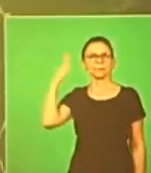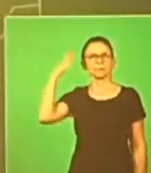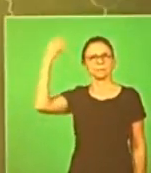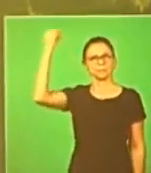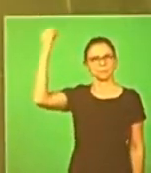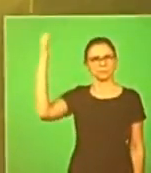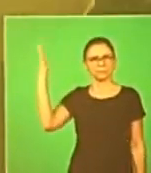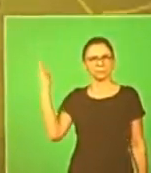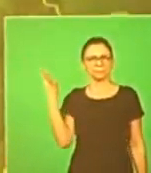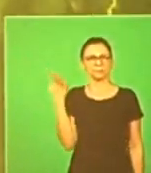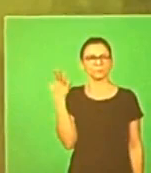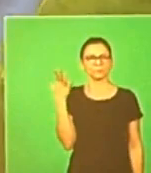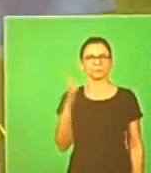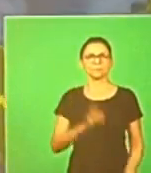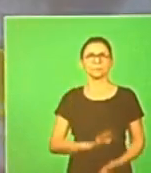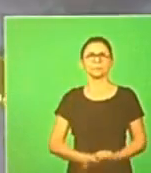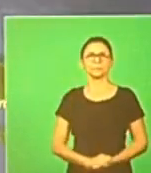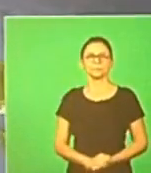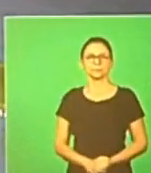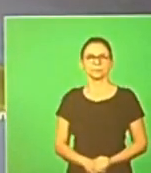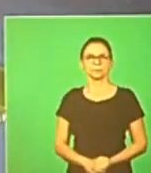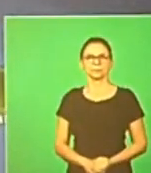Word.